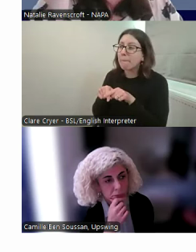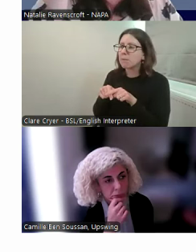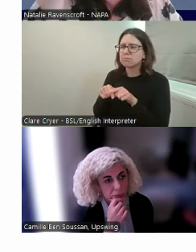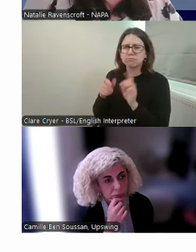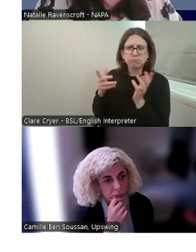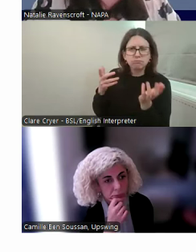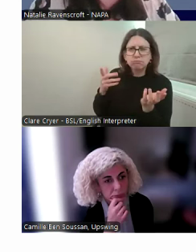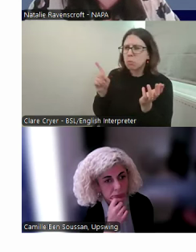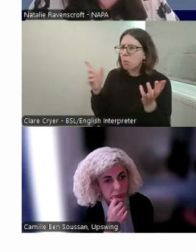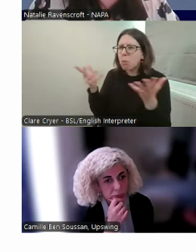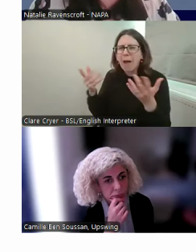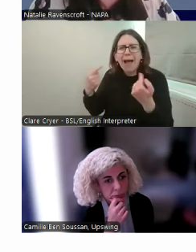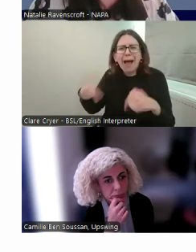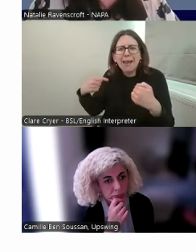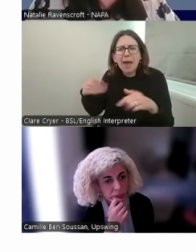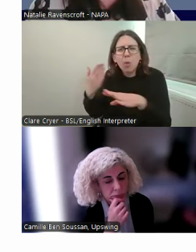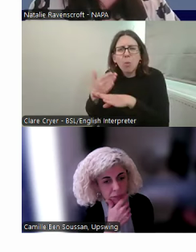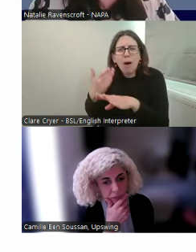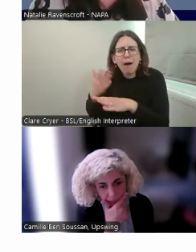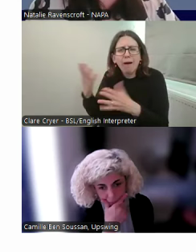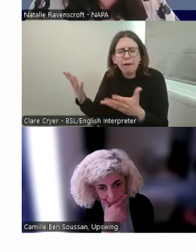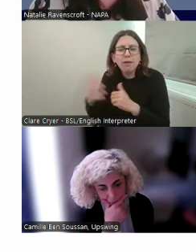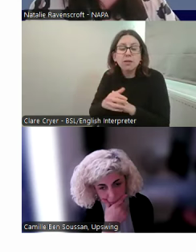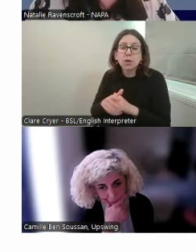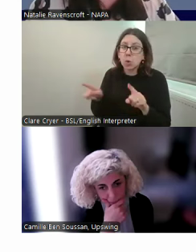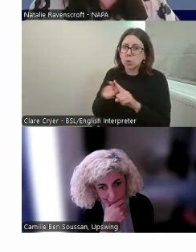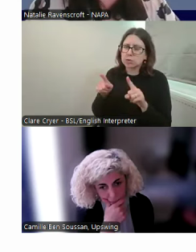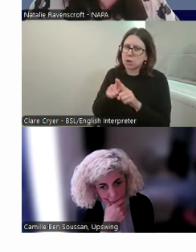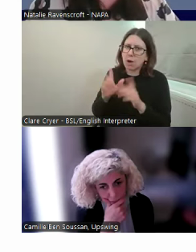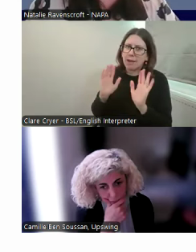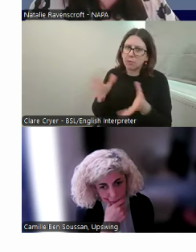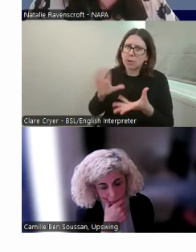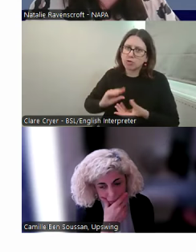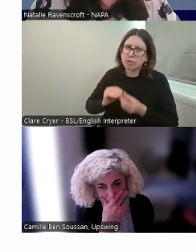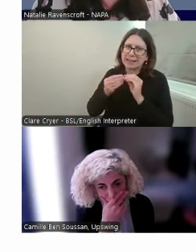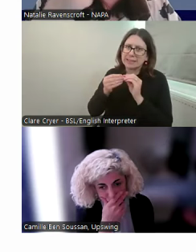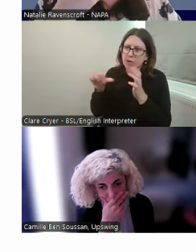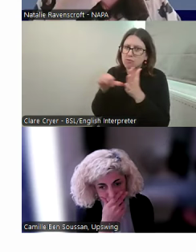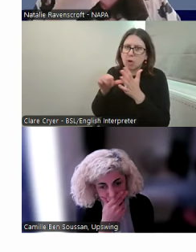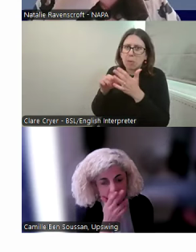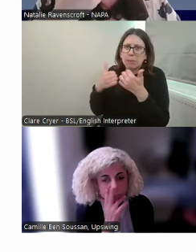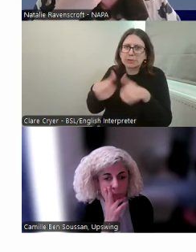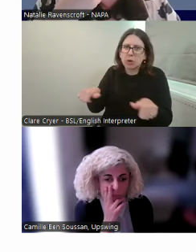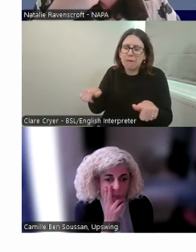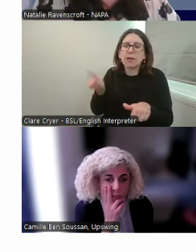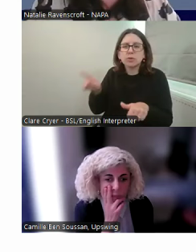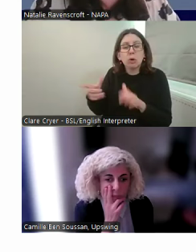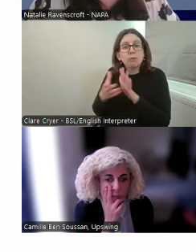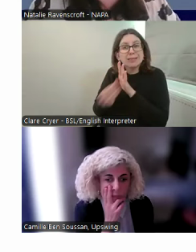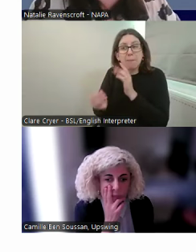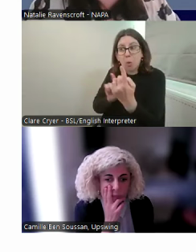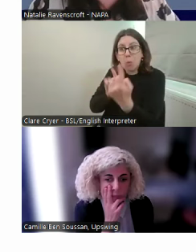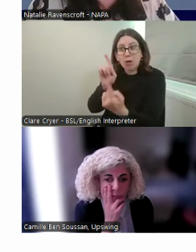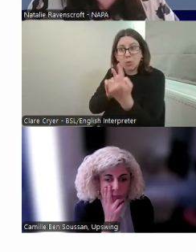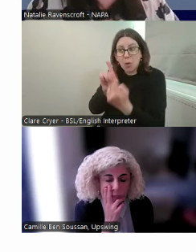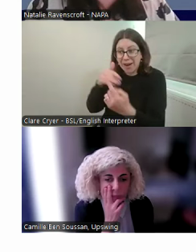in terms of where you can use. And creative problem solving and sensitivity is really key. For example, when working one-to-one in a